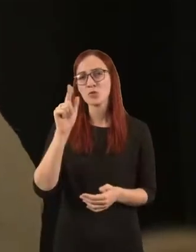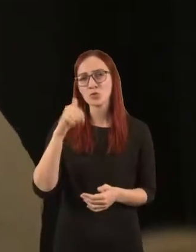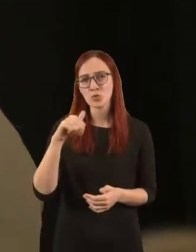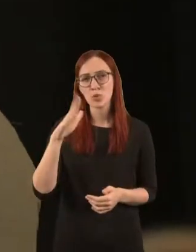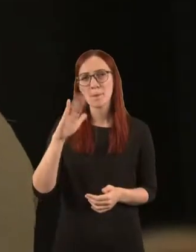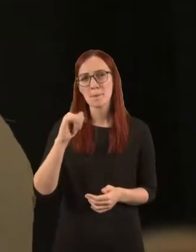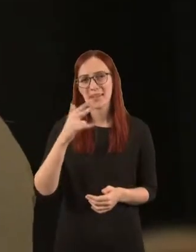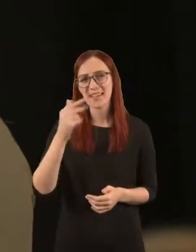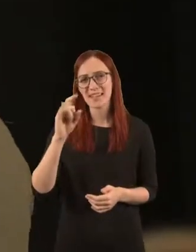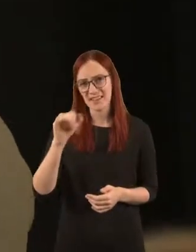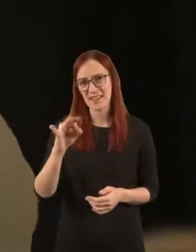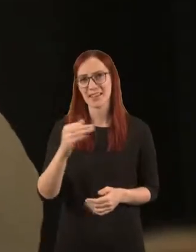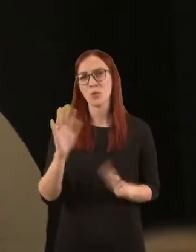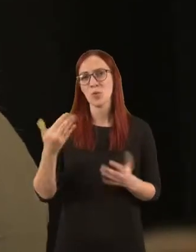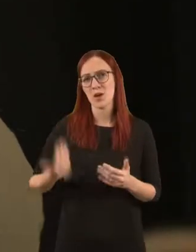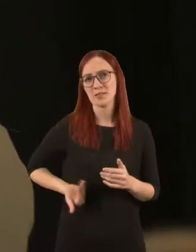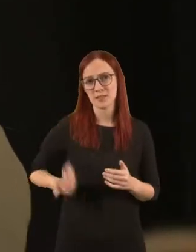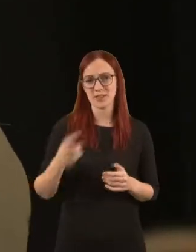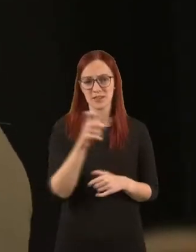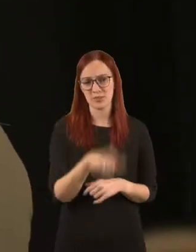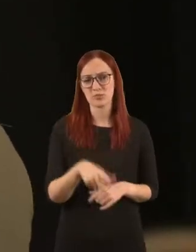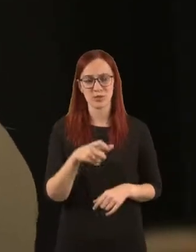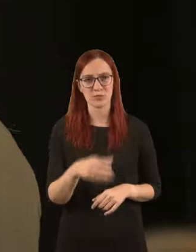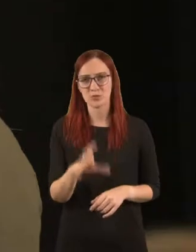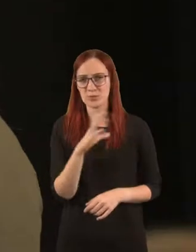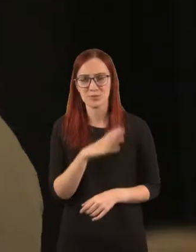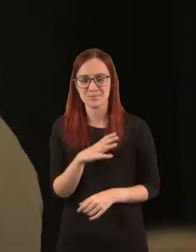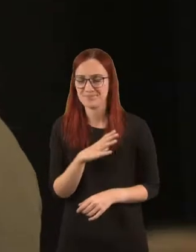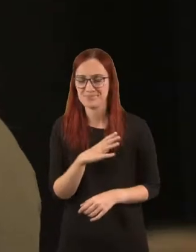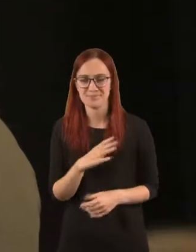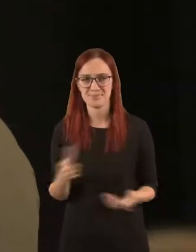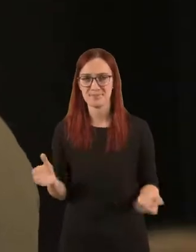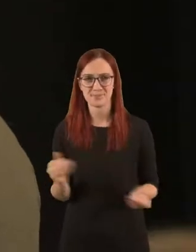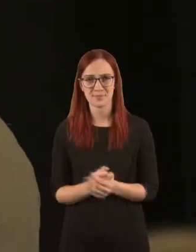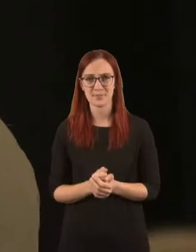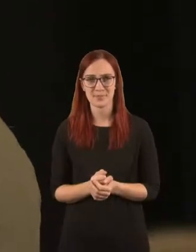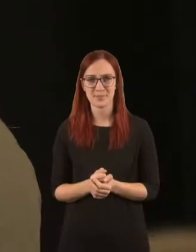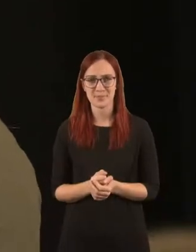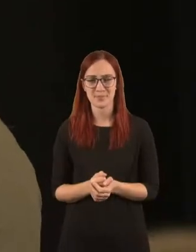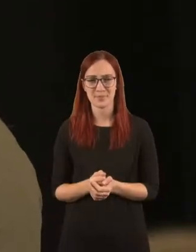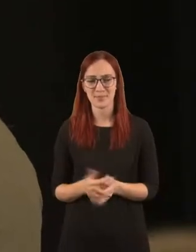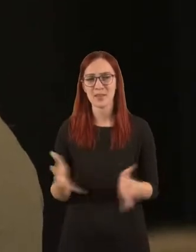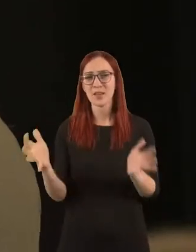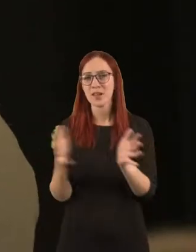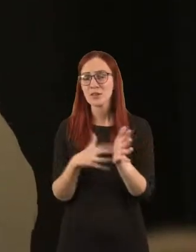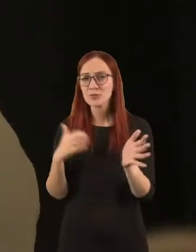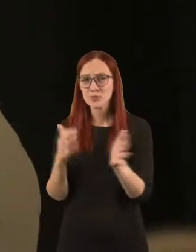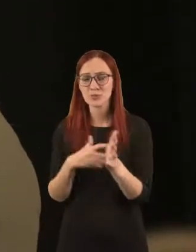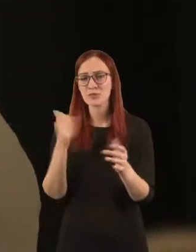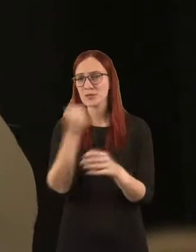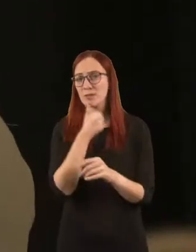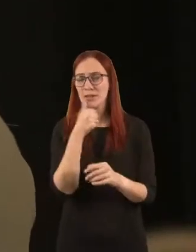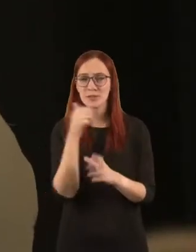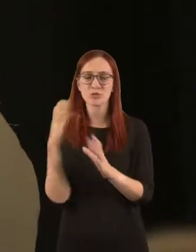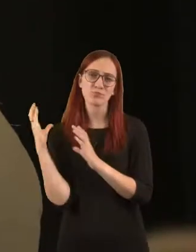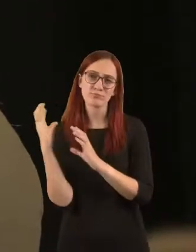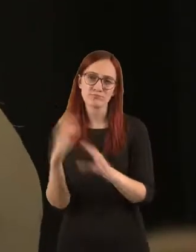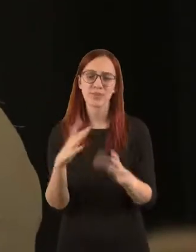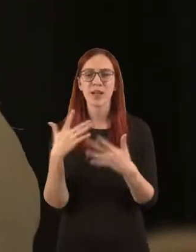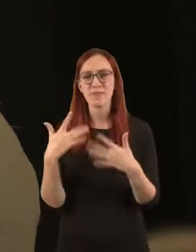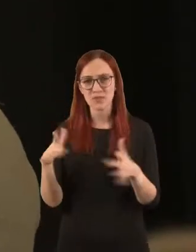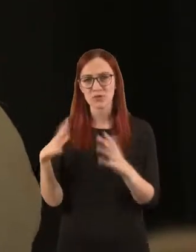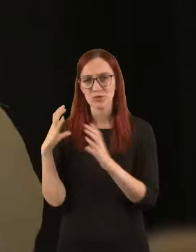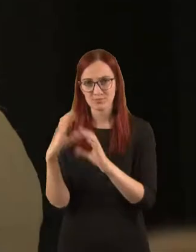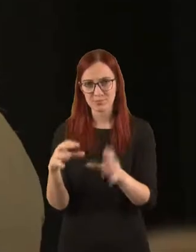citizens, especially in peripheral areas, for example, Dubingiai. And I mentioned